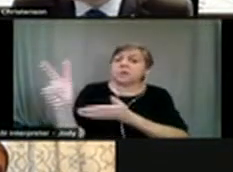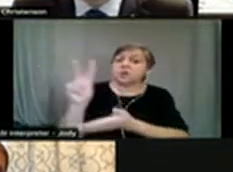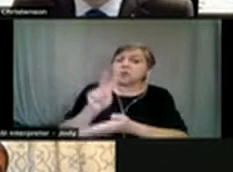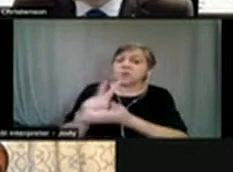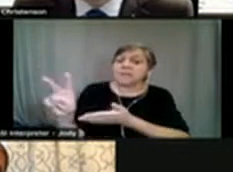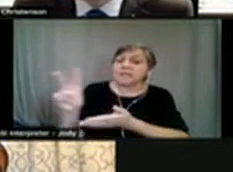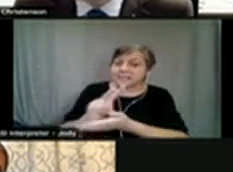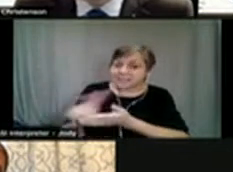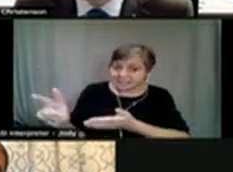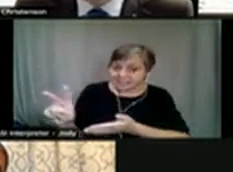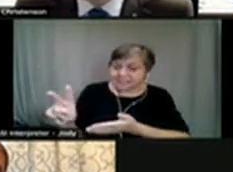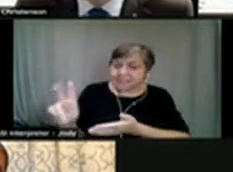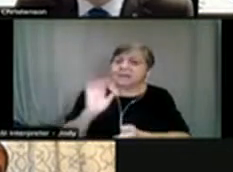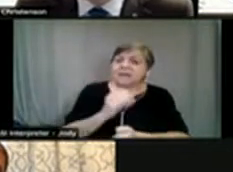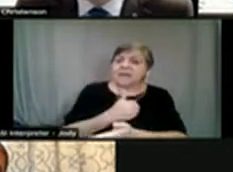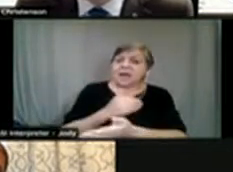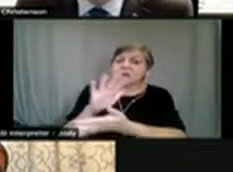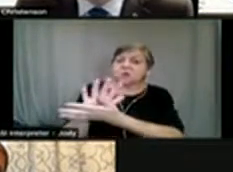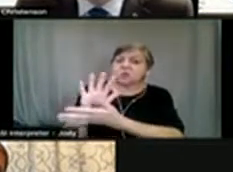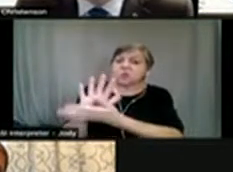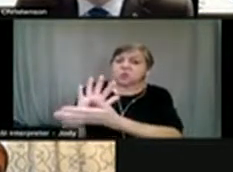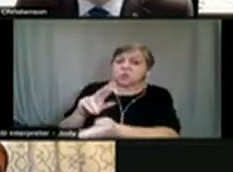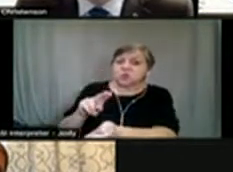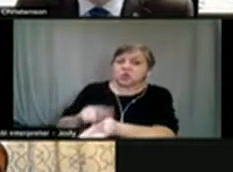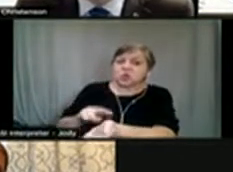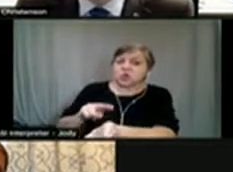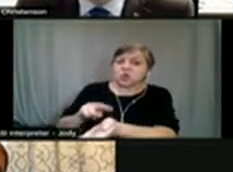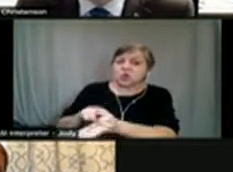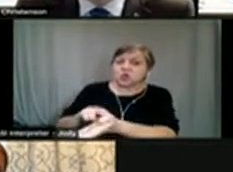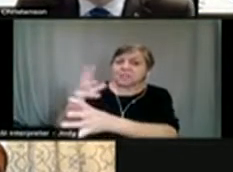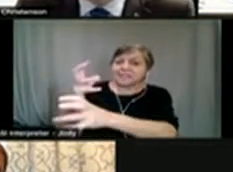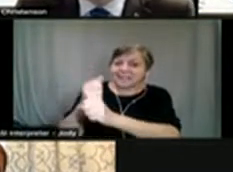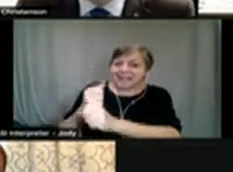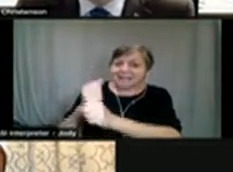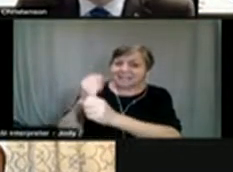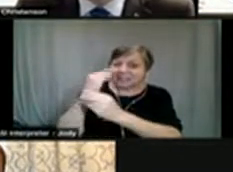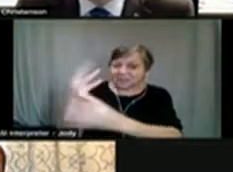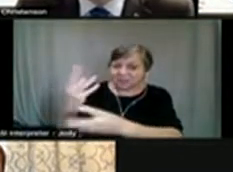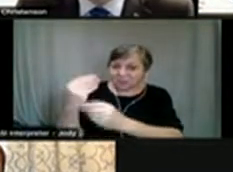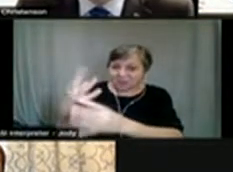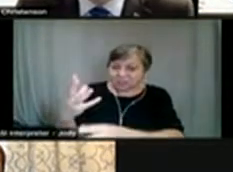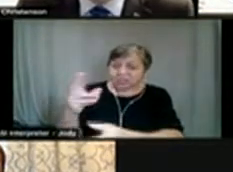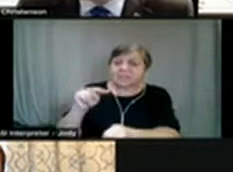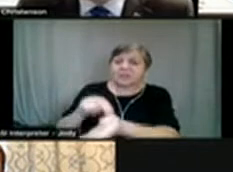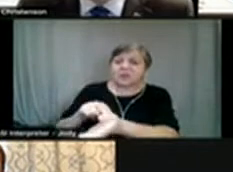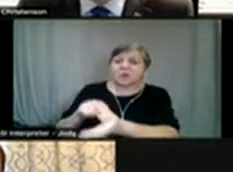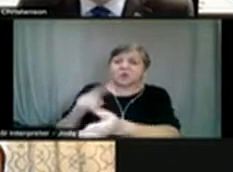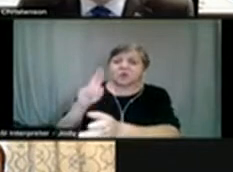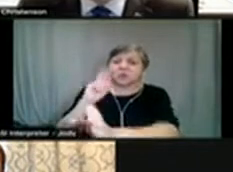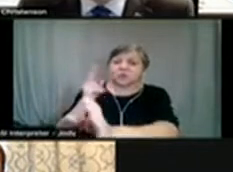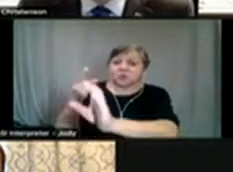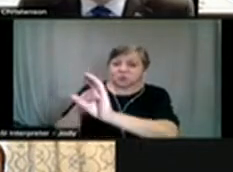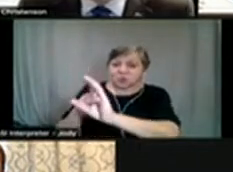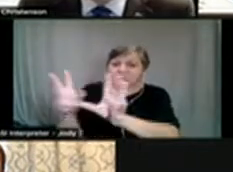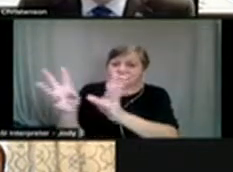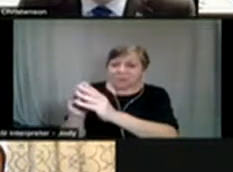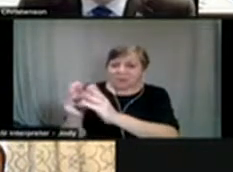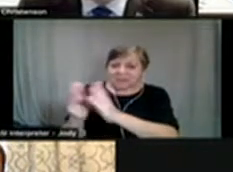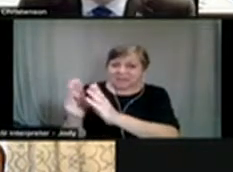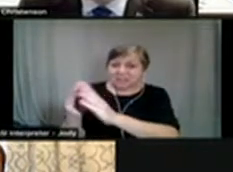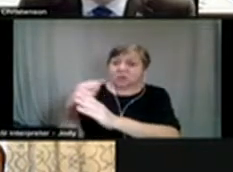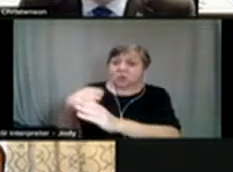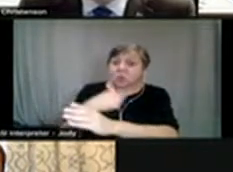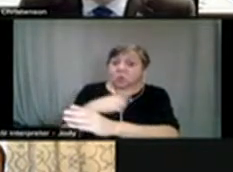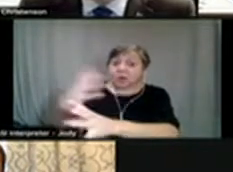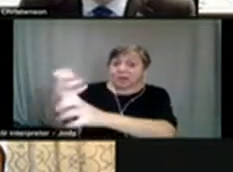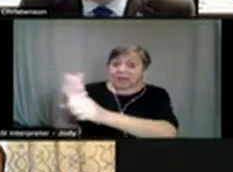a school nurse for the district is the one that receives all that information. She also joins meetings. So I would be glad to send it to you on a regular